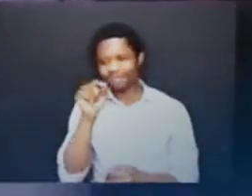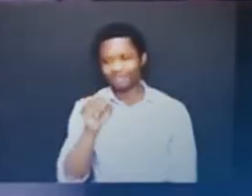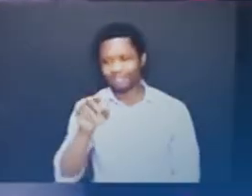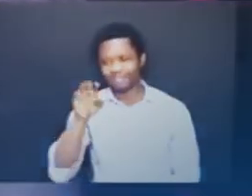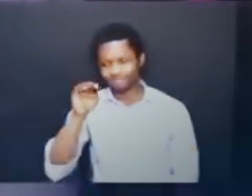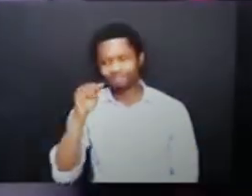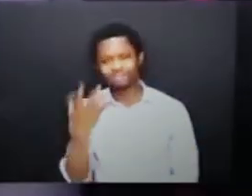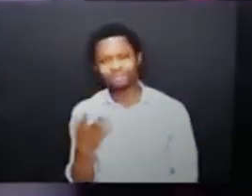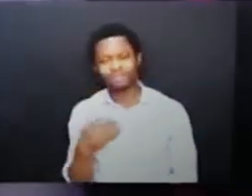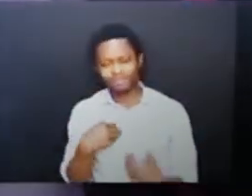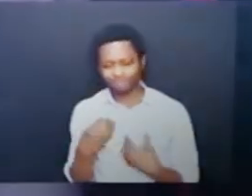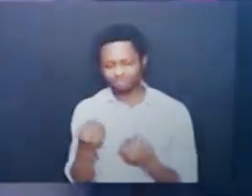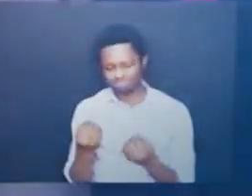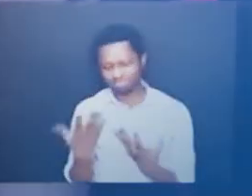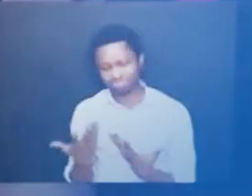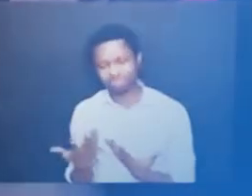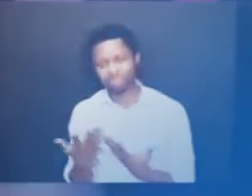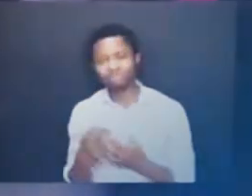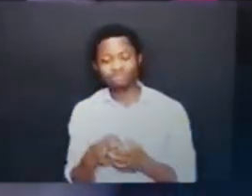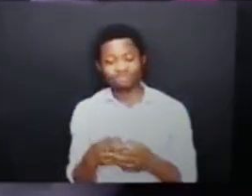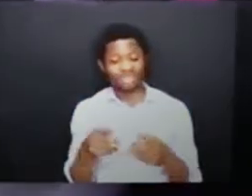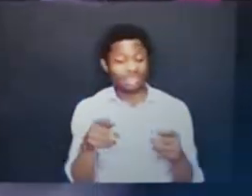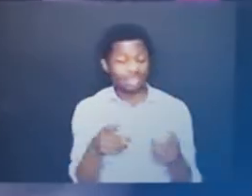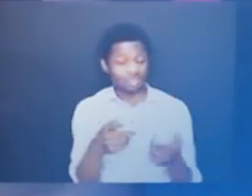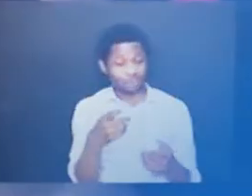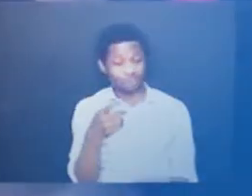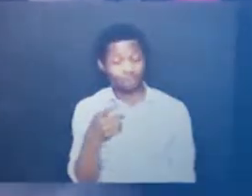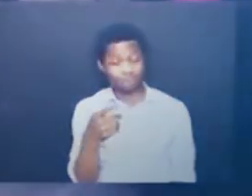14 for many reasons. Say, but as for you,